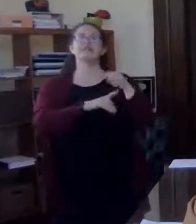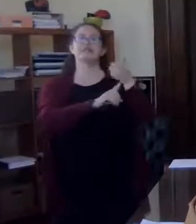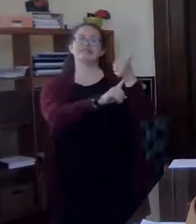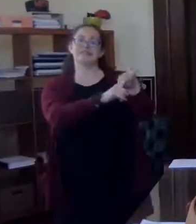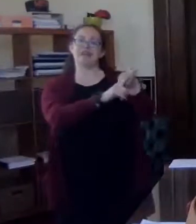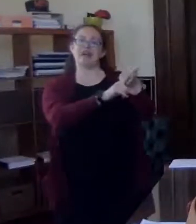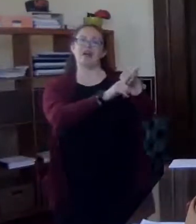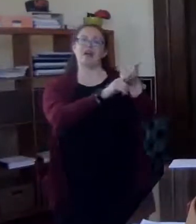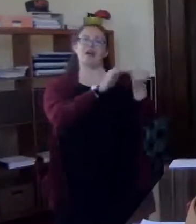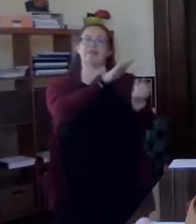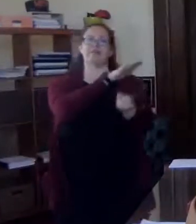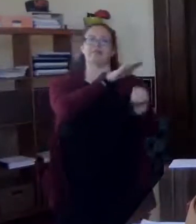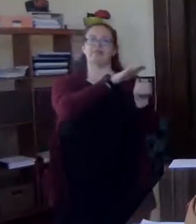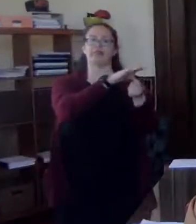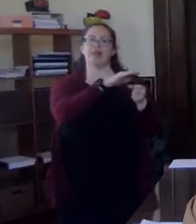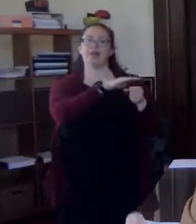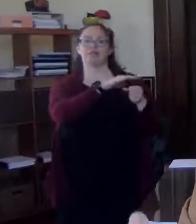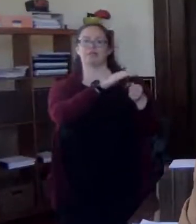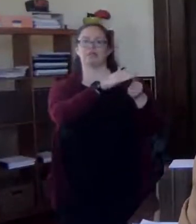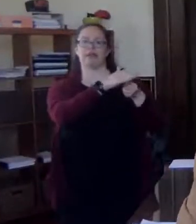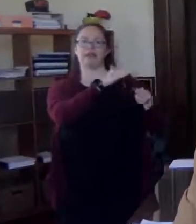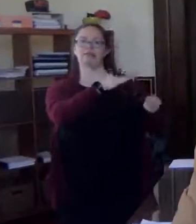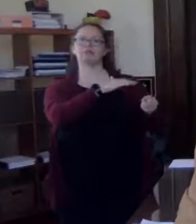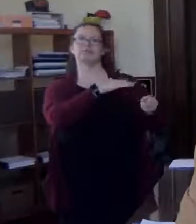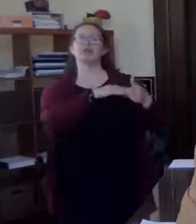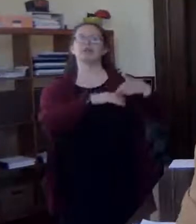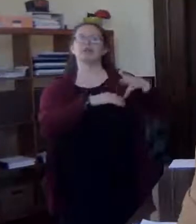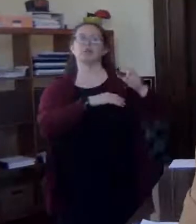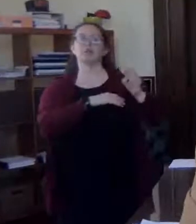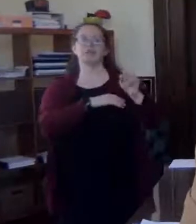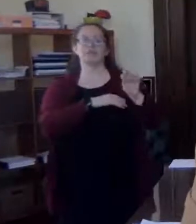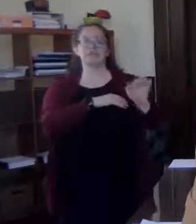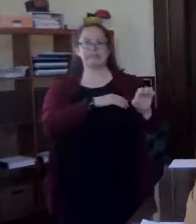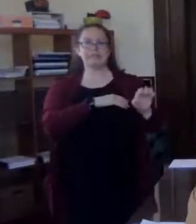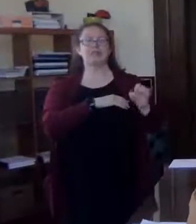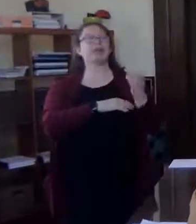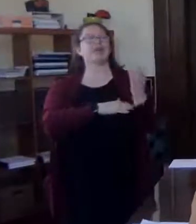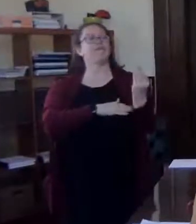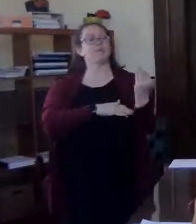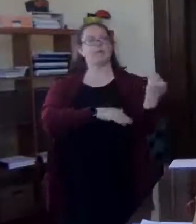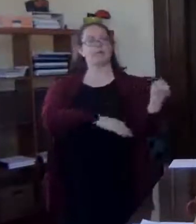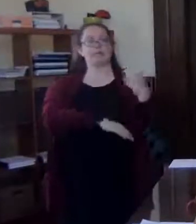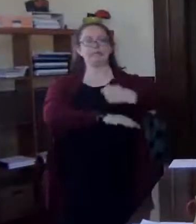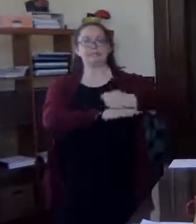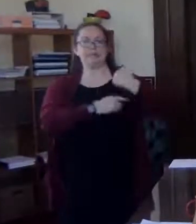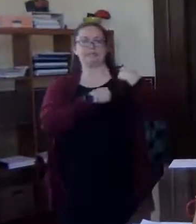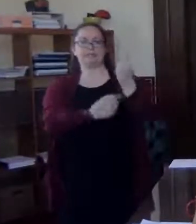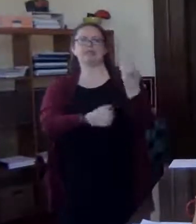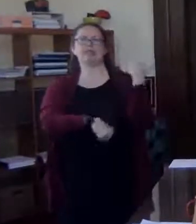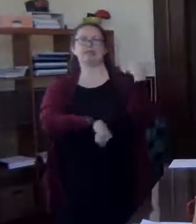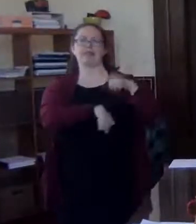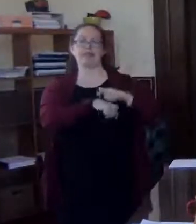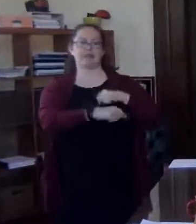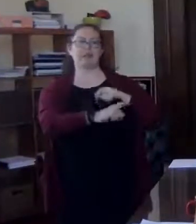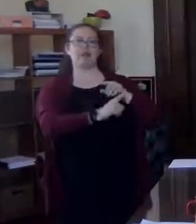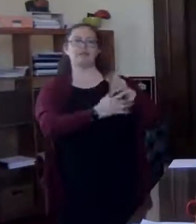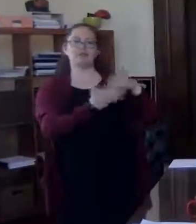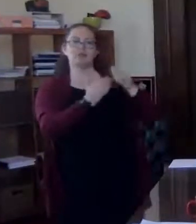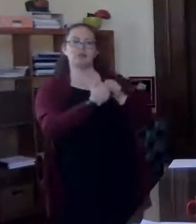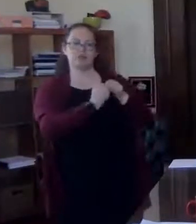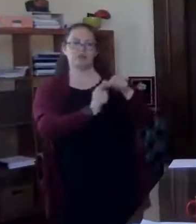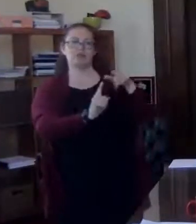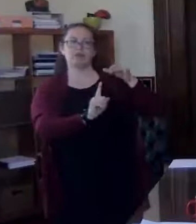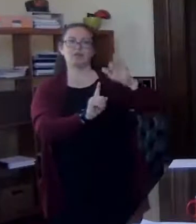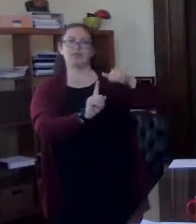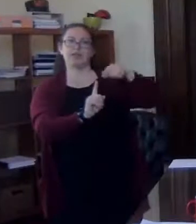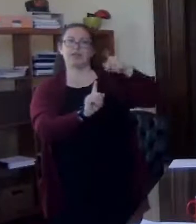or not they end up 14 days from the last exposure to the individual who tested positive. So, I mean, that's